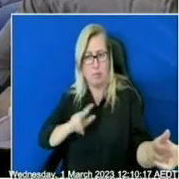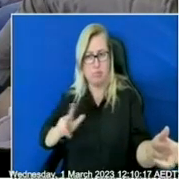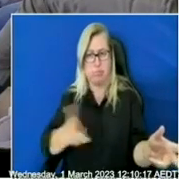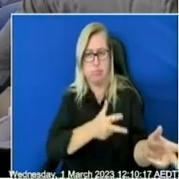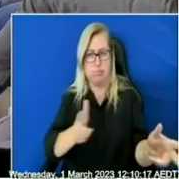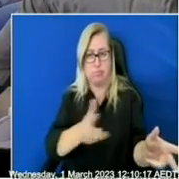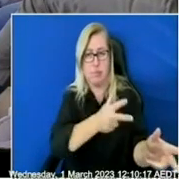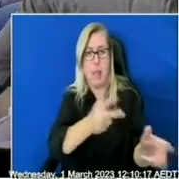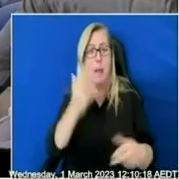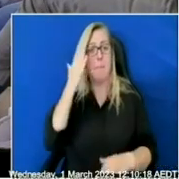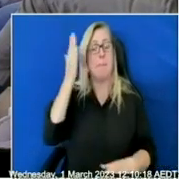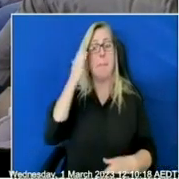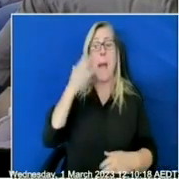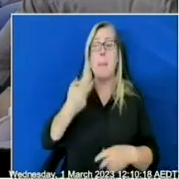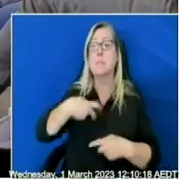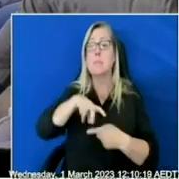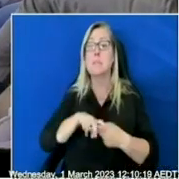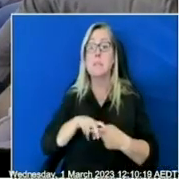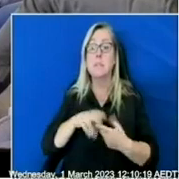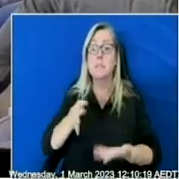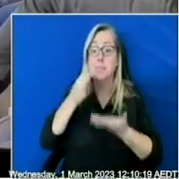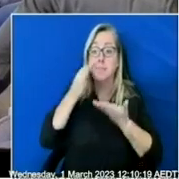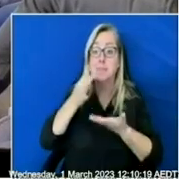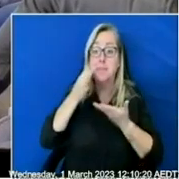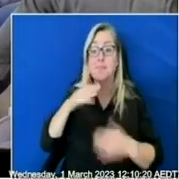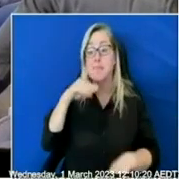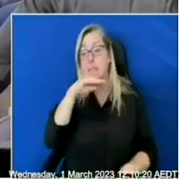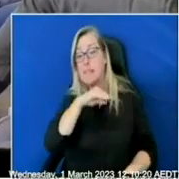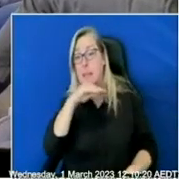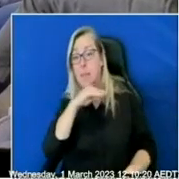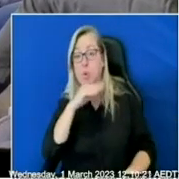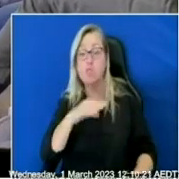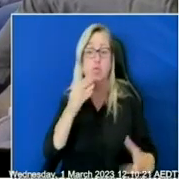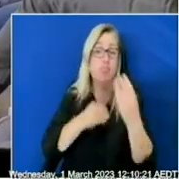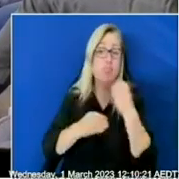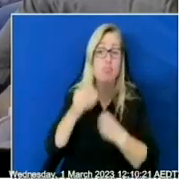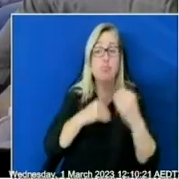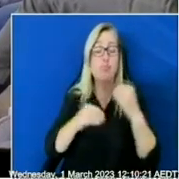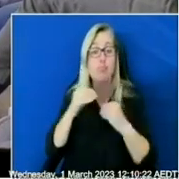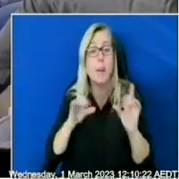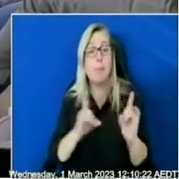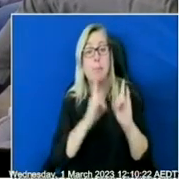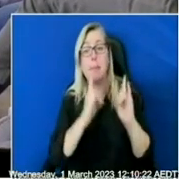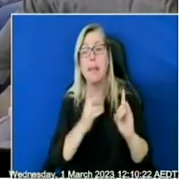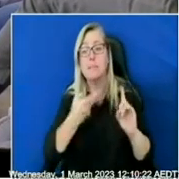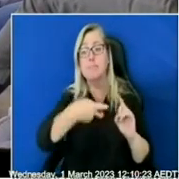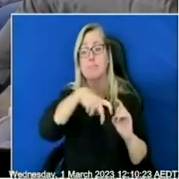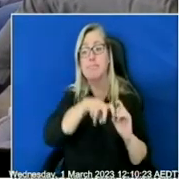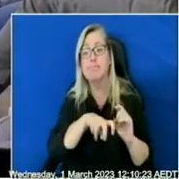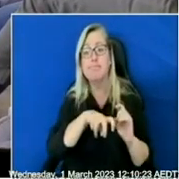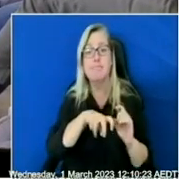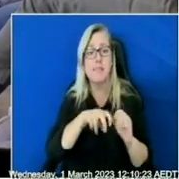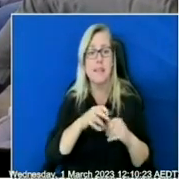eating sandwiches on the bed. Where's that photo? She had one of the it was just